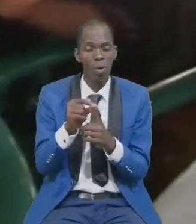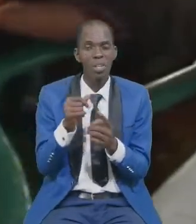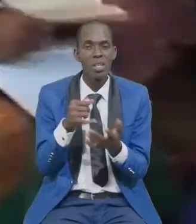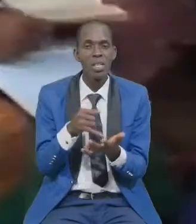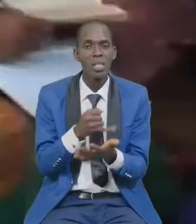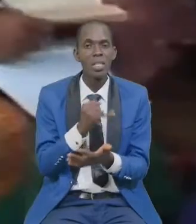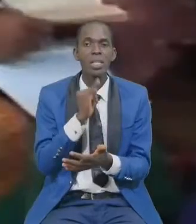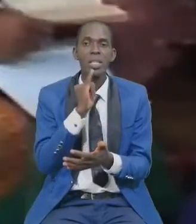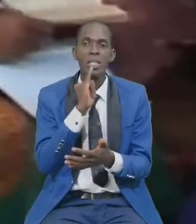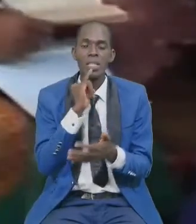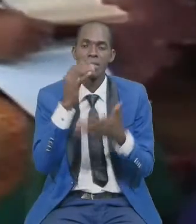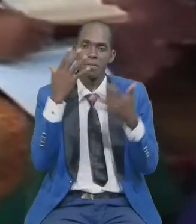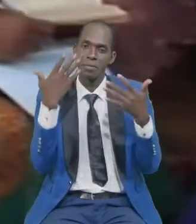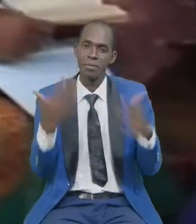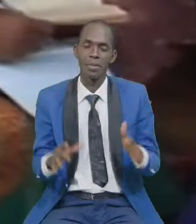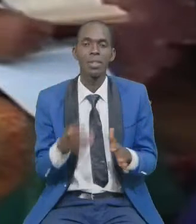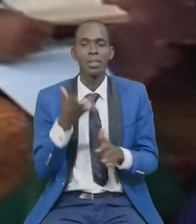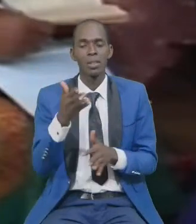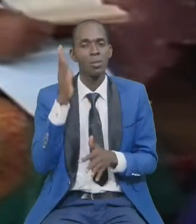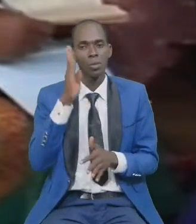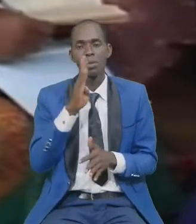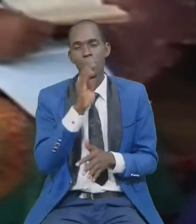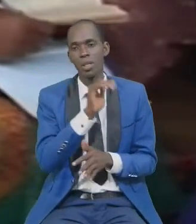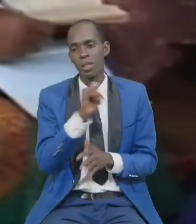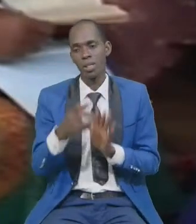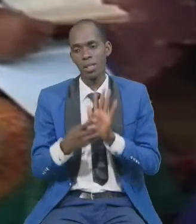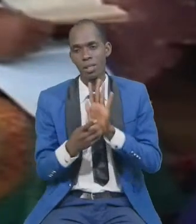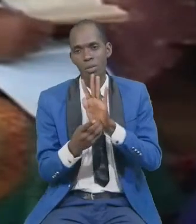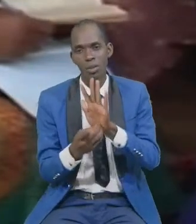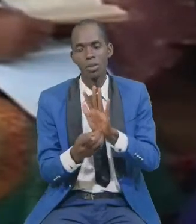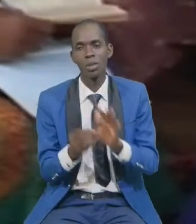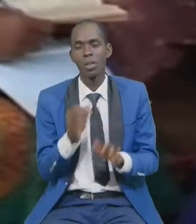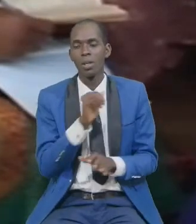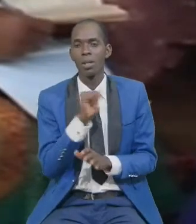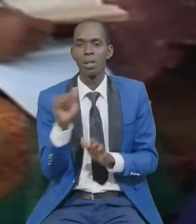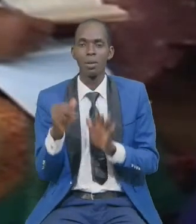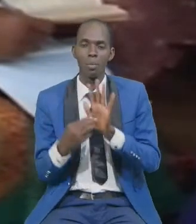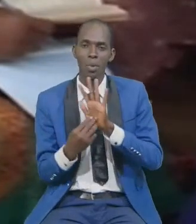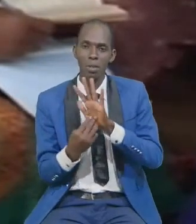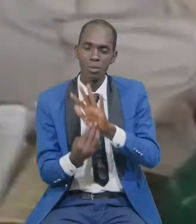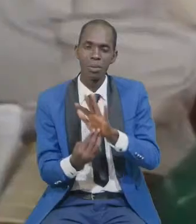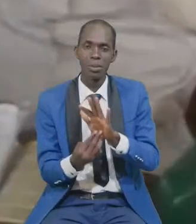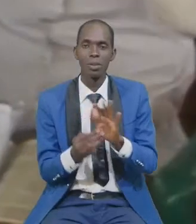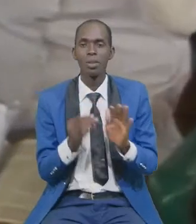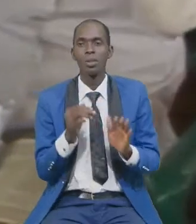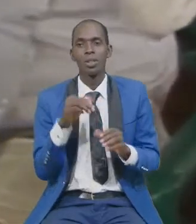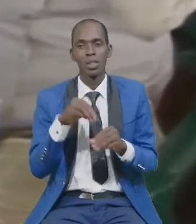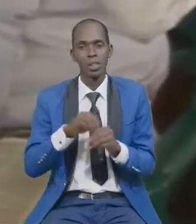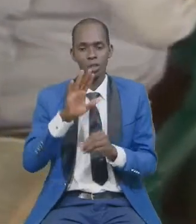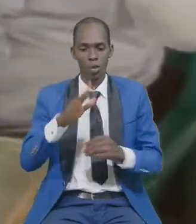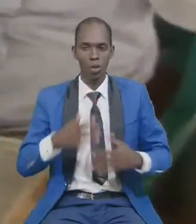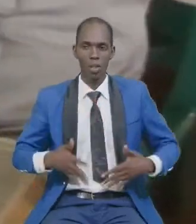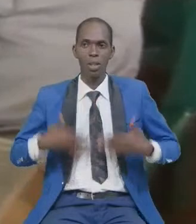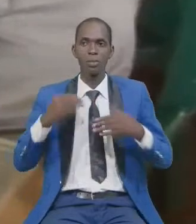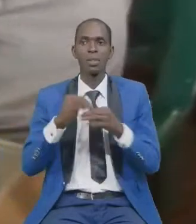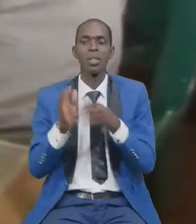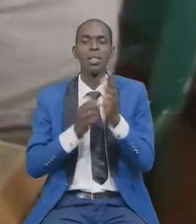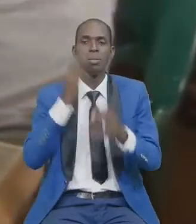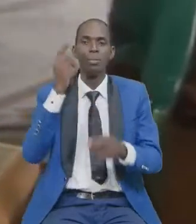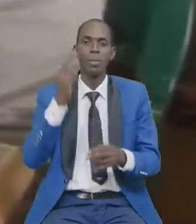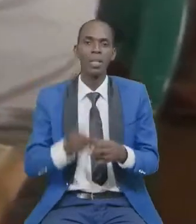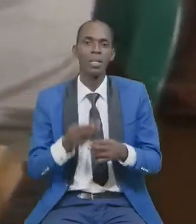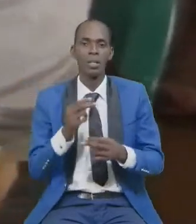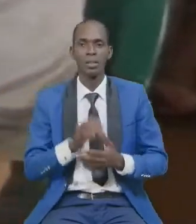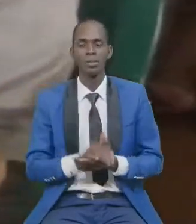finished. There'll be a demonstration, a manifestation in your life in Jesus'